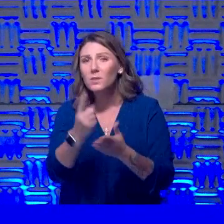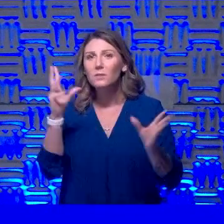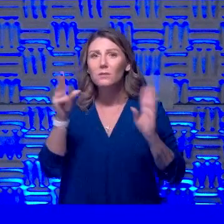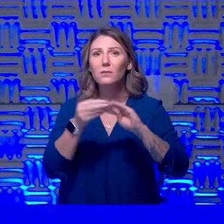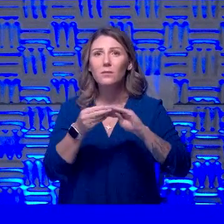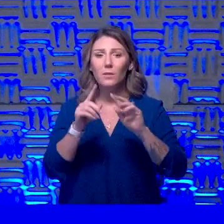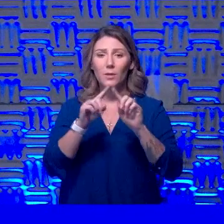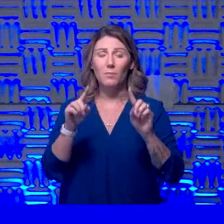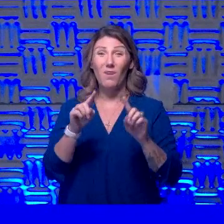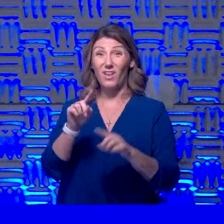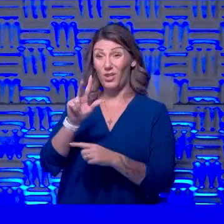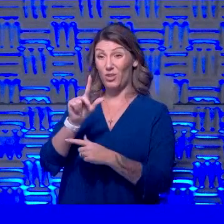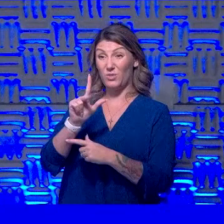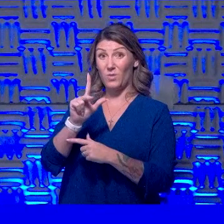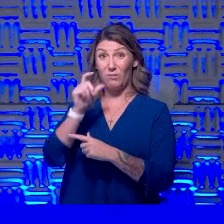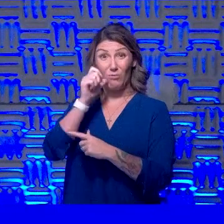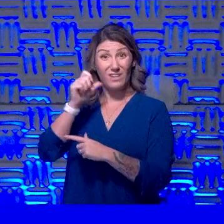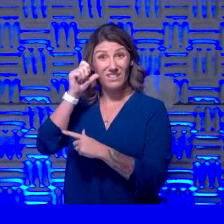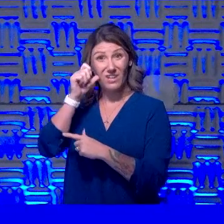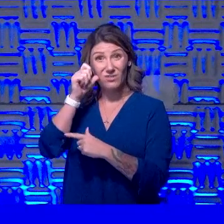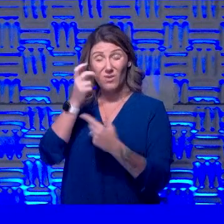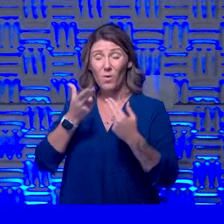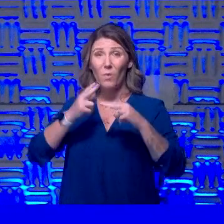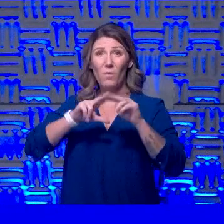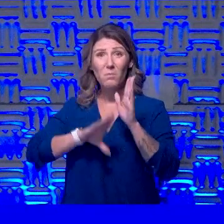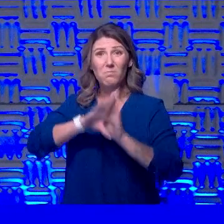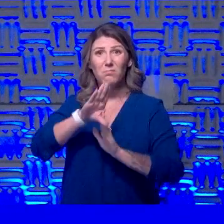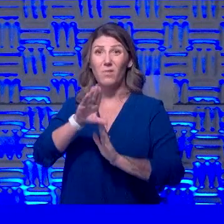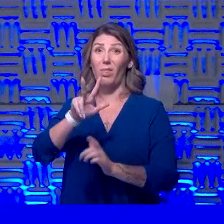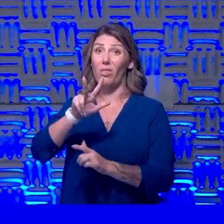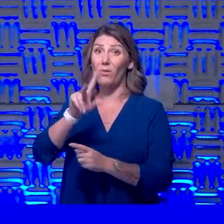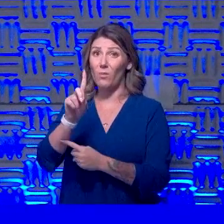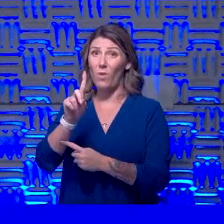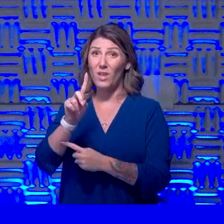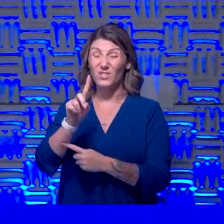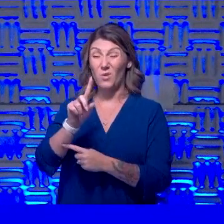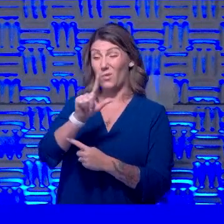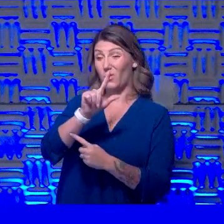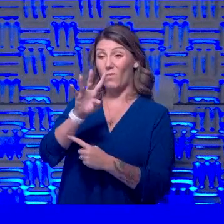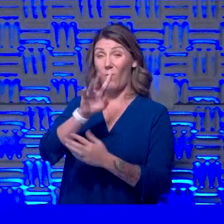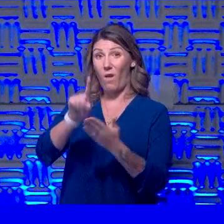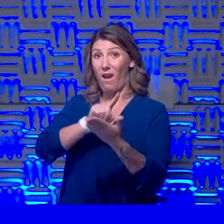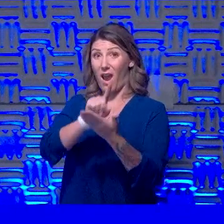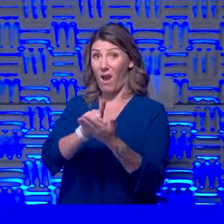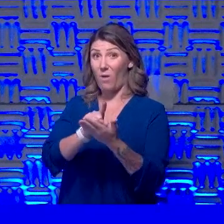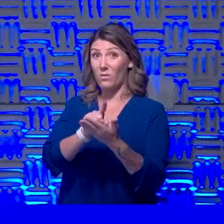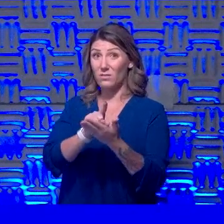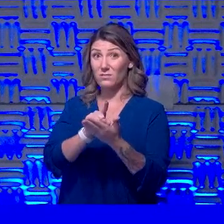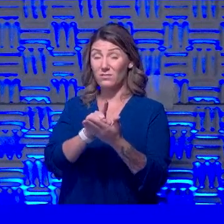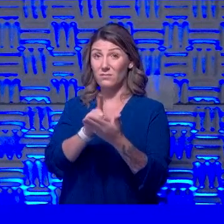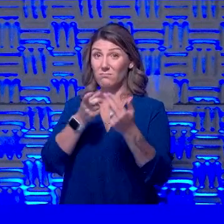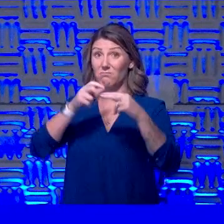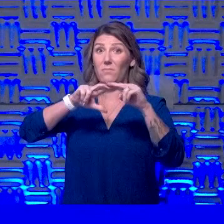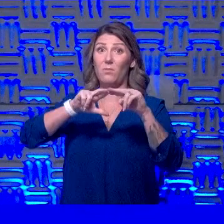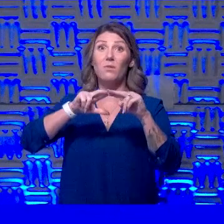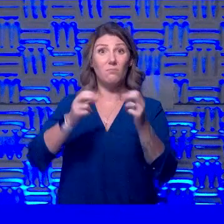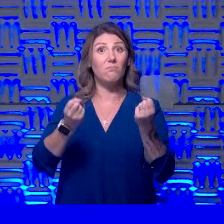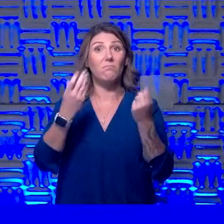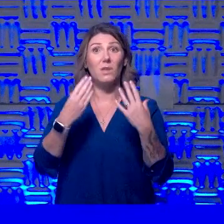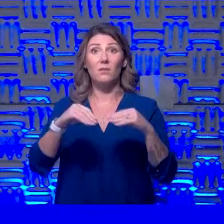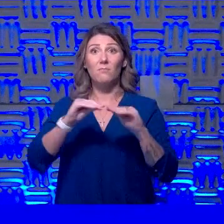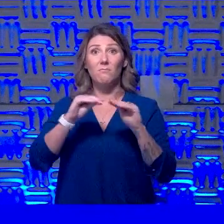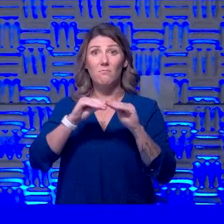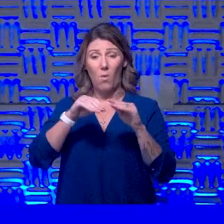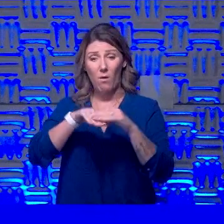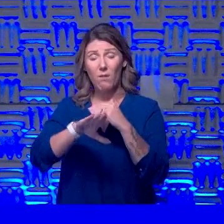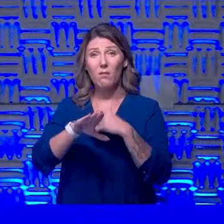we did jump from 23 in the hospital yesterday to 31 today. So over the last 24 hours, we've had certainly many more admissions. Yeah.